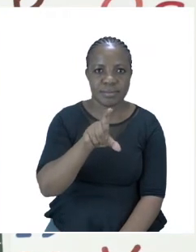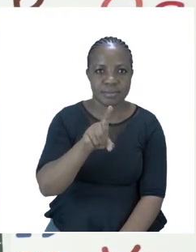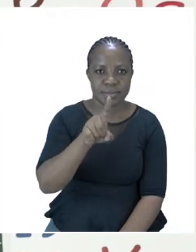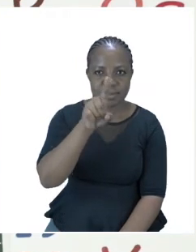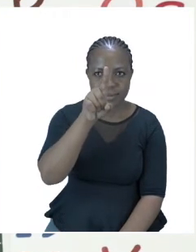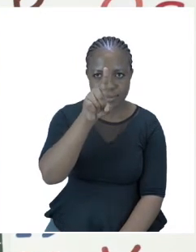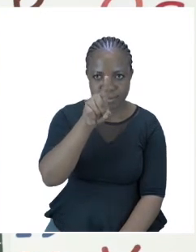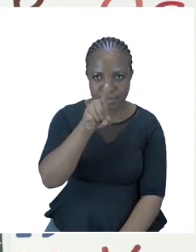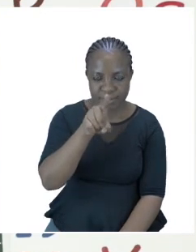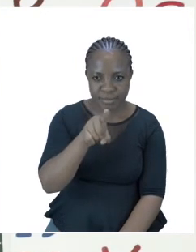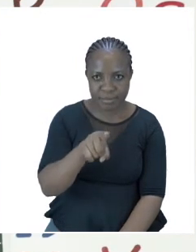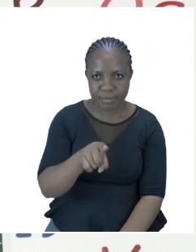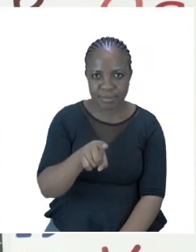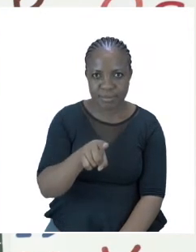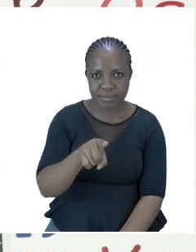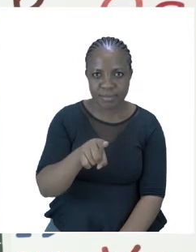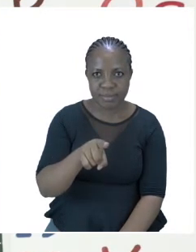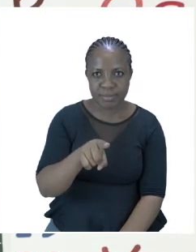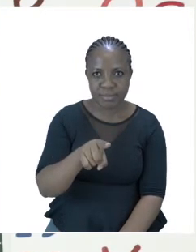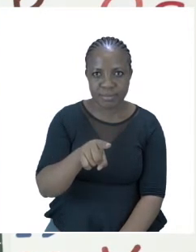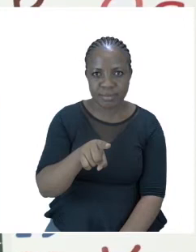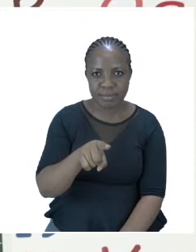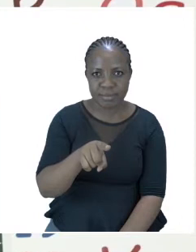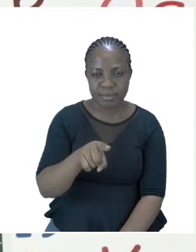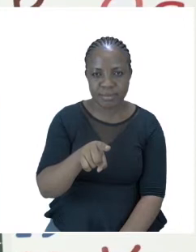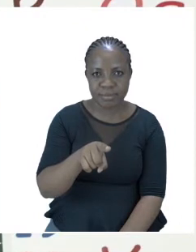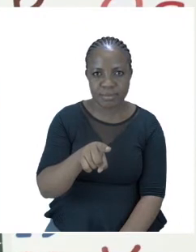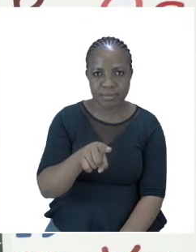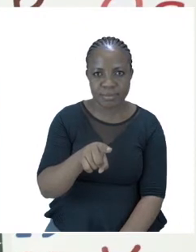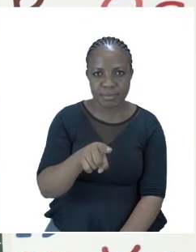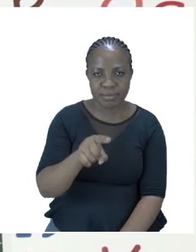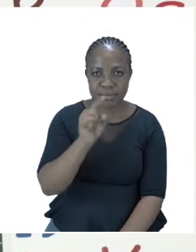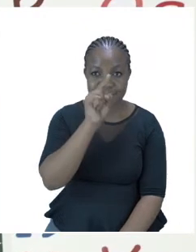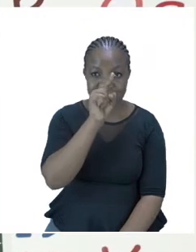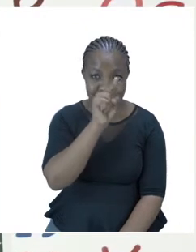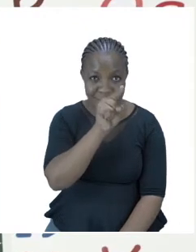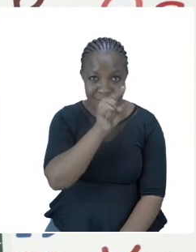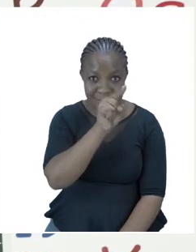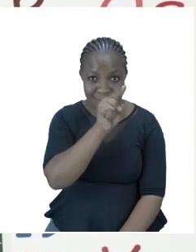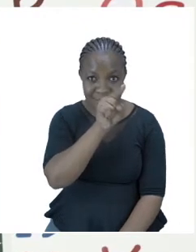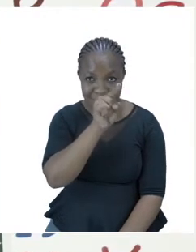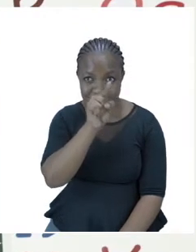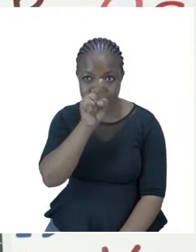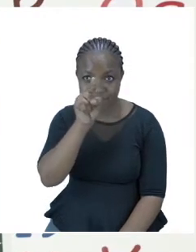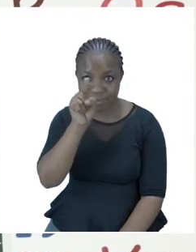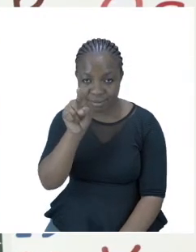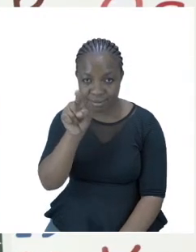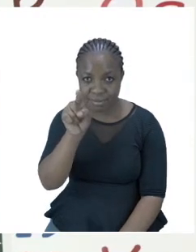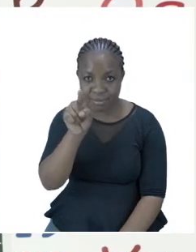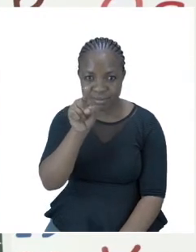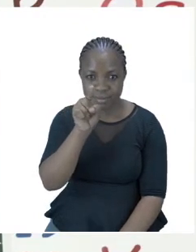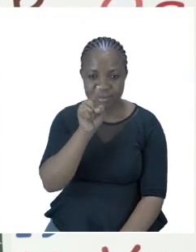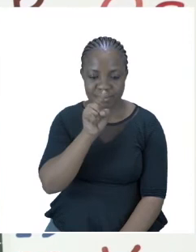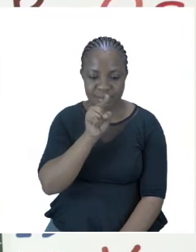right down, and sometimes it has its head and its shoes. So we are going